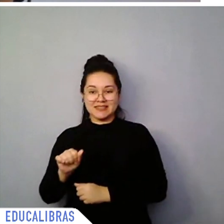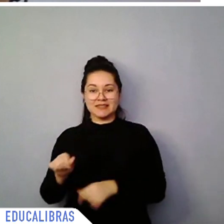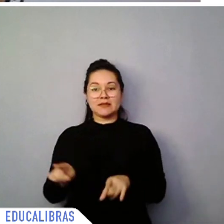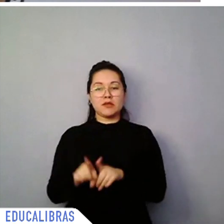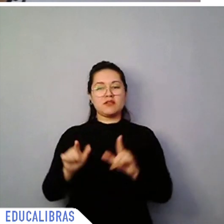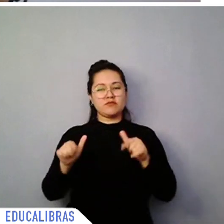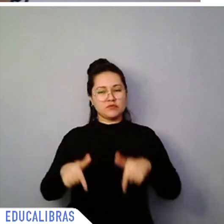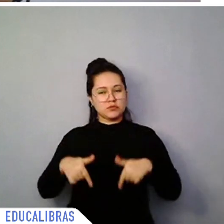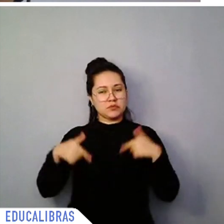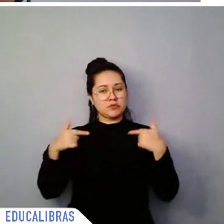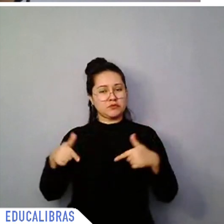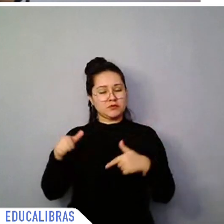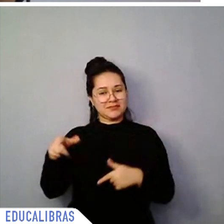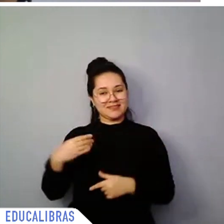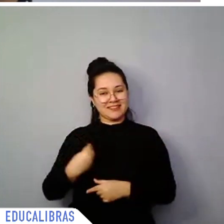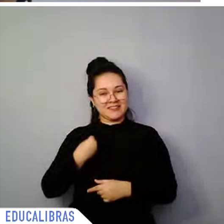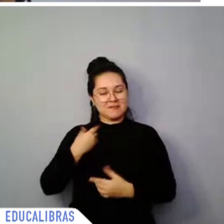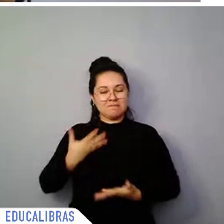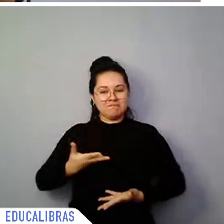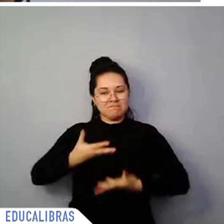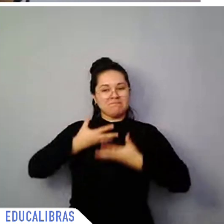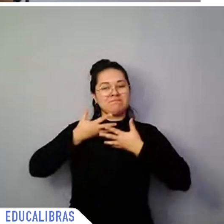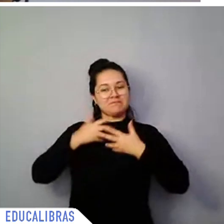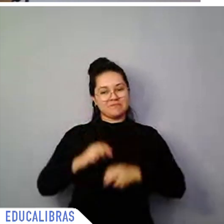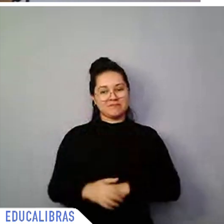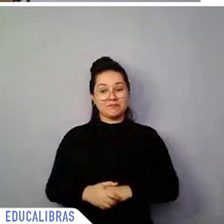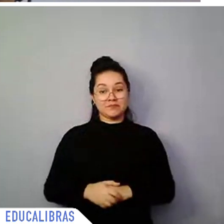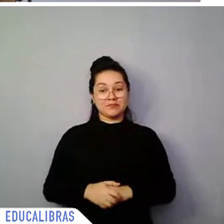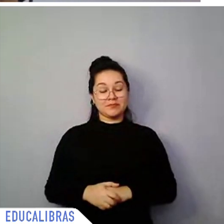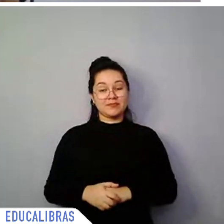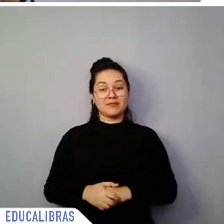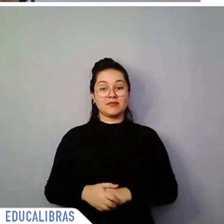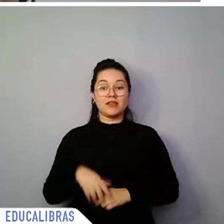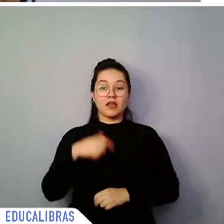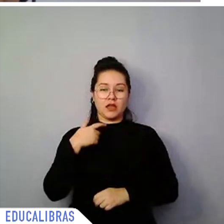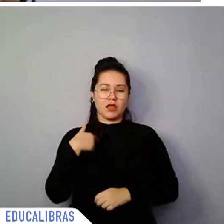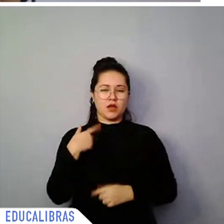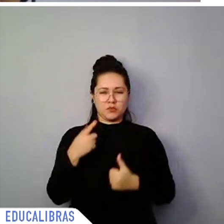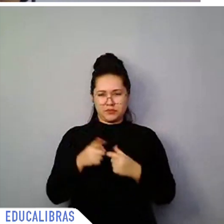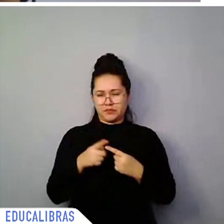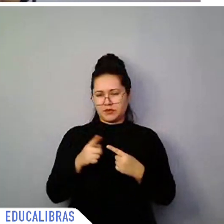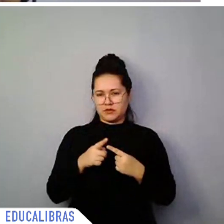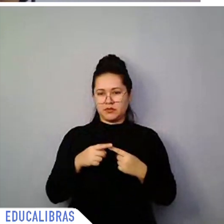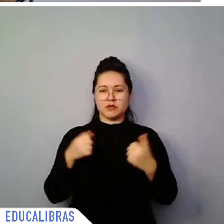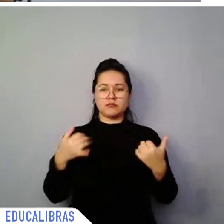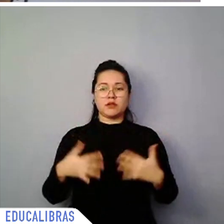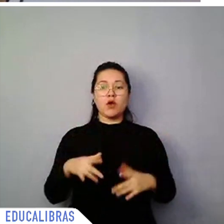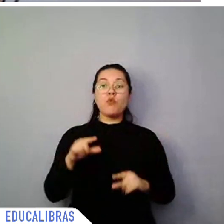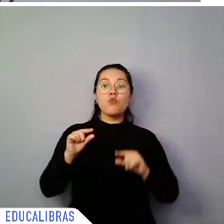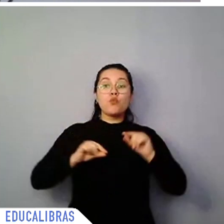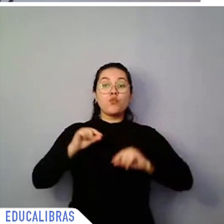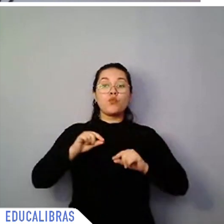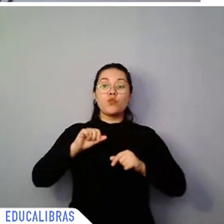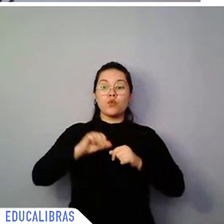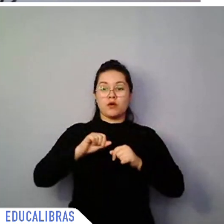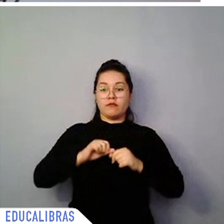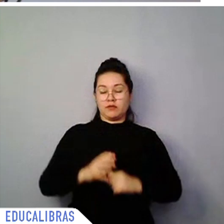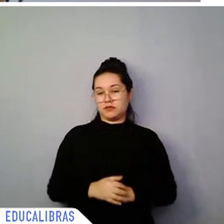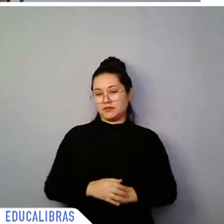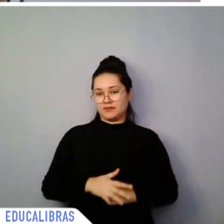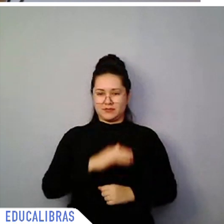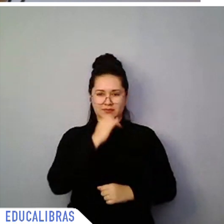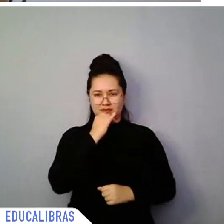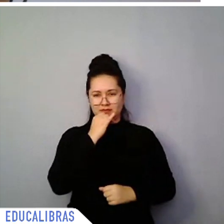students. And it's great to see so much inspiration. The first thing I want to talk about